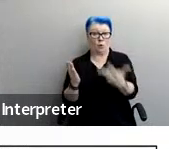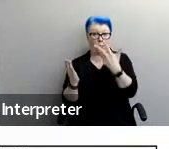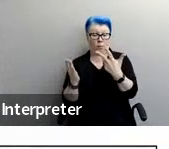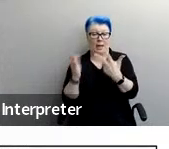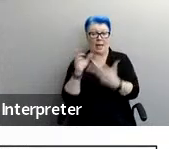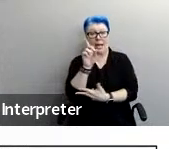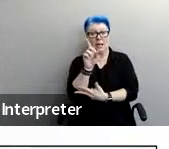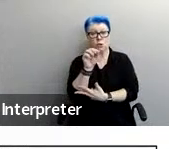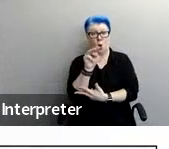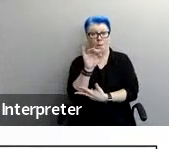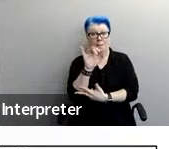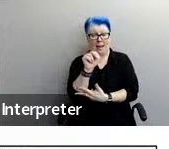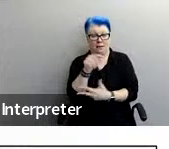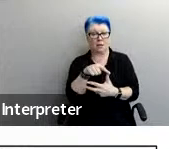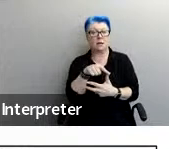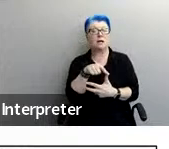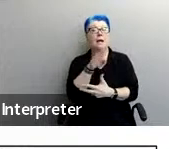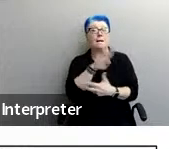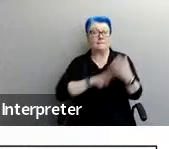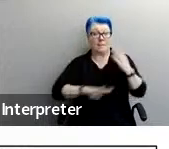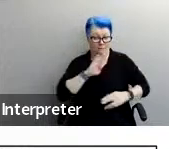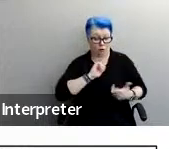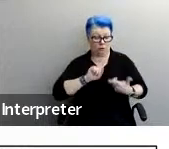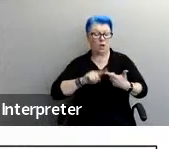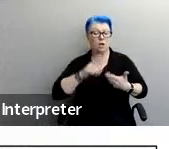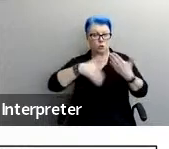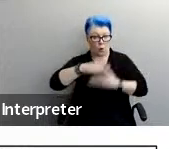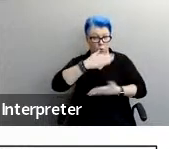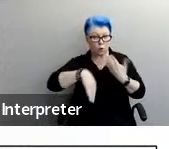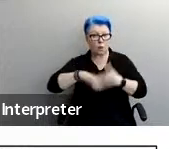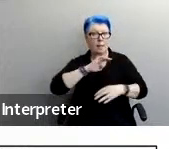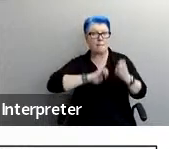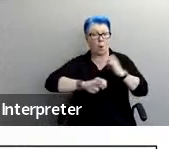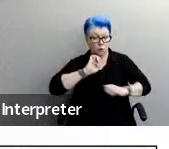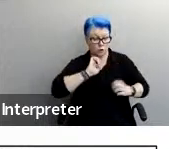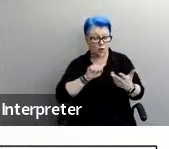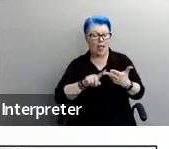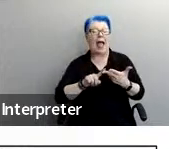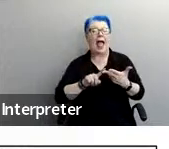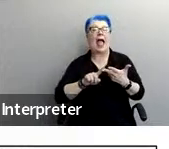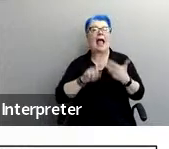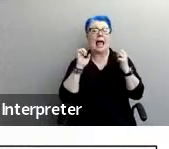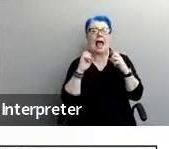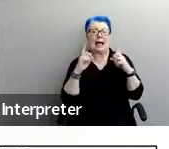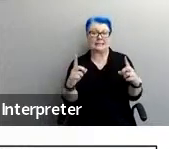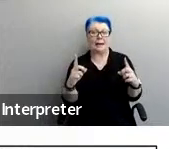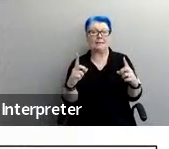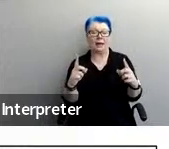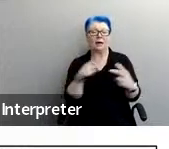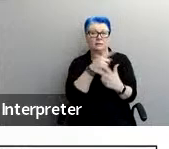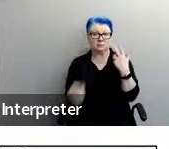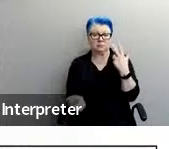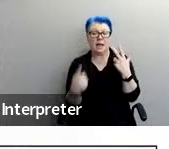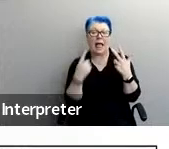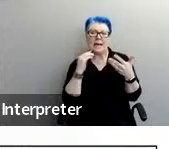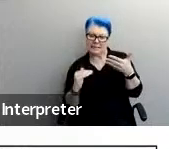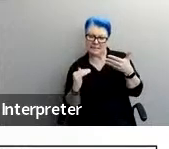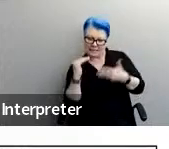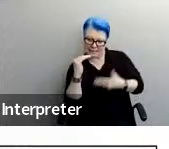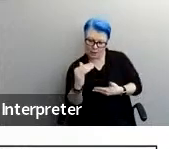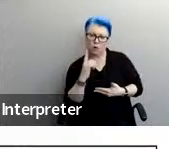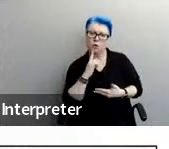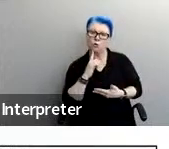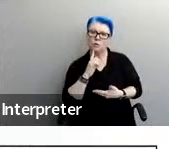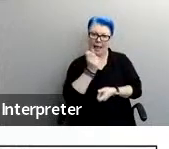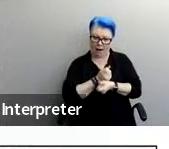the behavior, social, emotional, and academic domains. It is a tiered structure bringing together all those